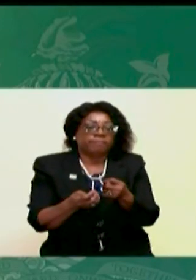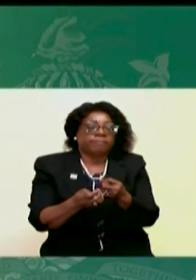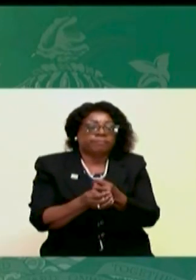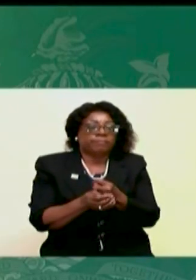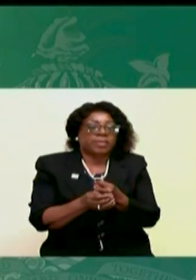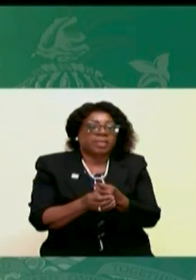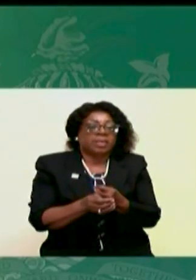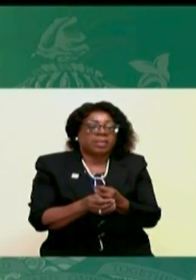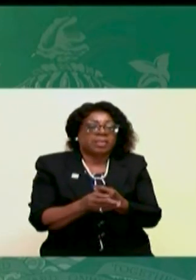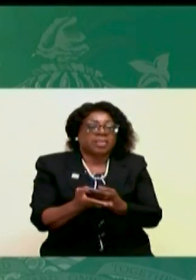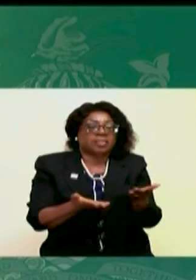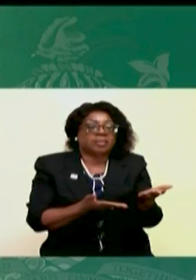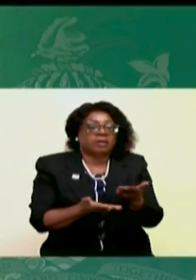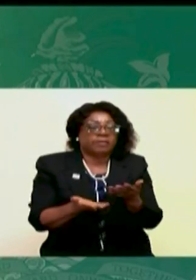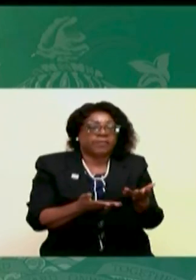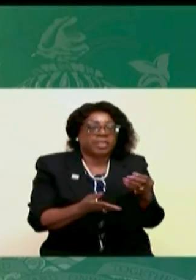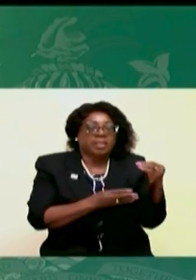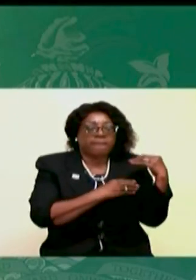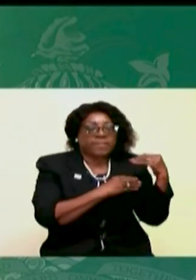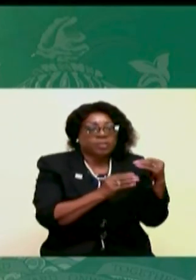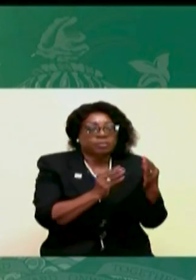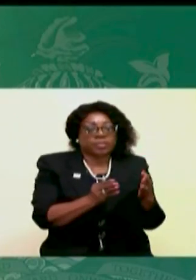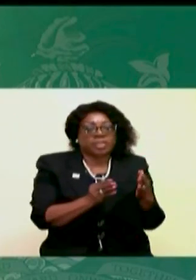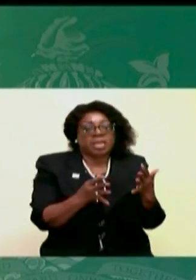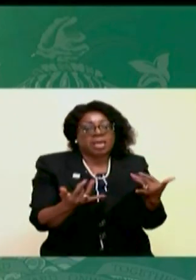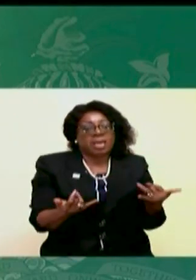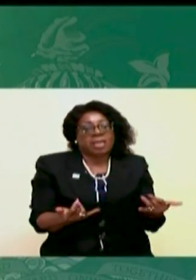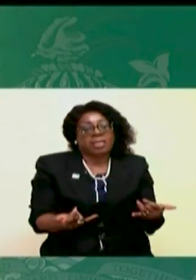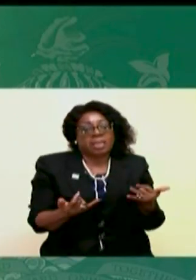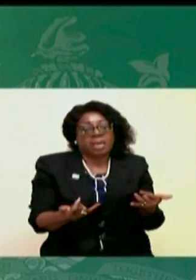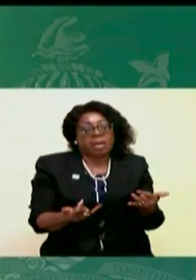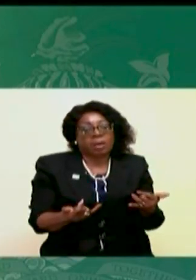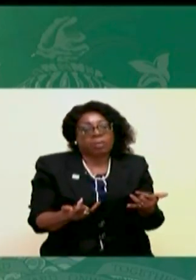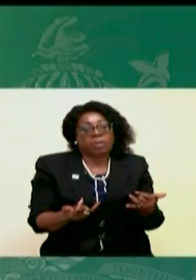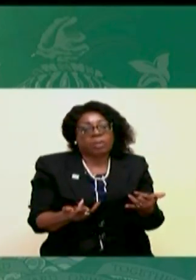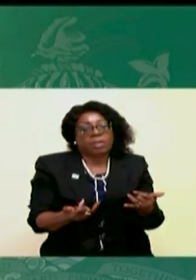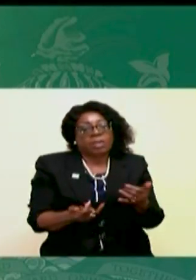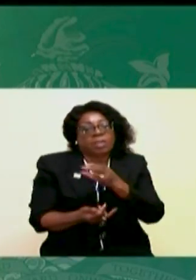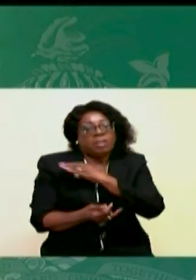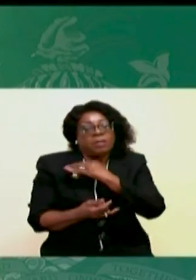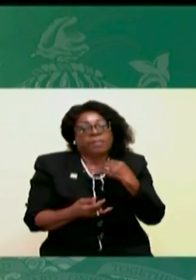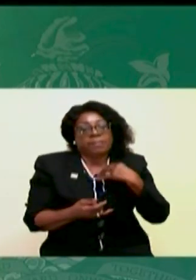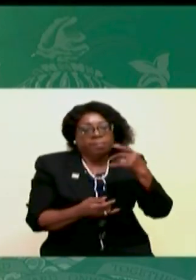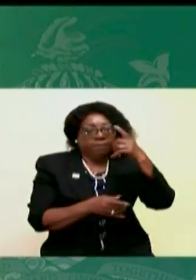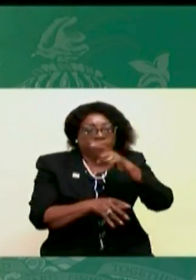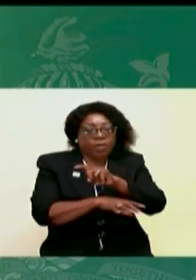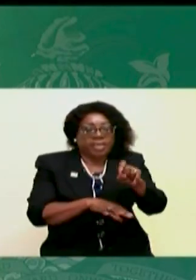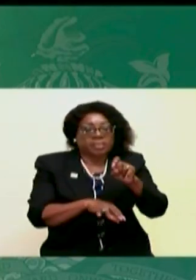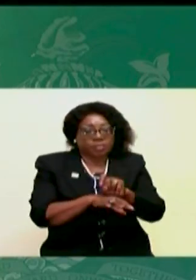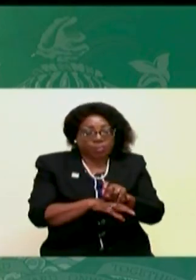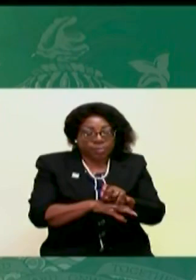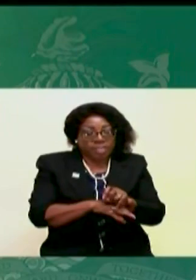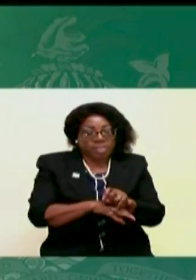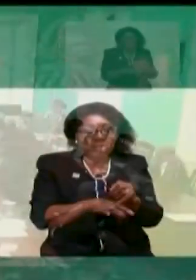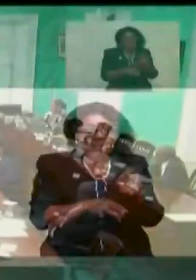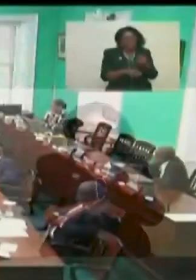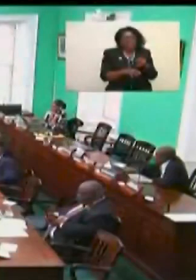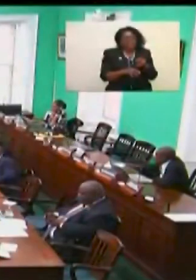member for Exuma is the minister, and no one can doubt the incredible work he's doing. More